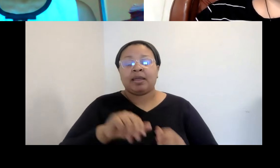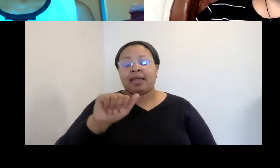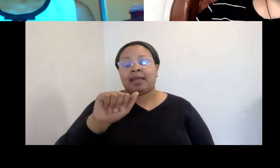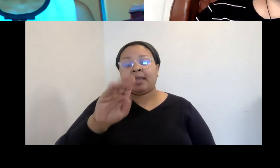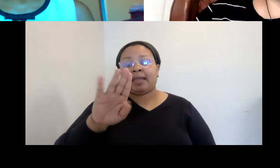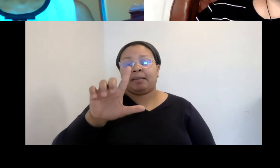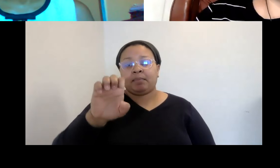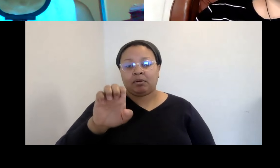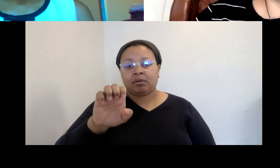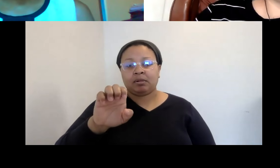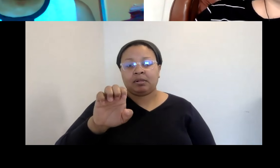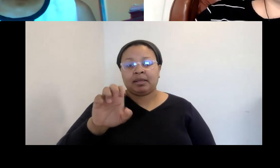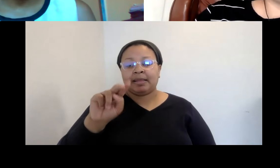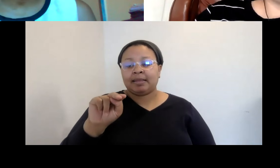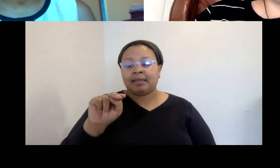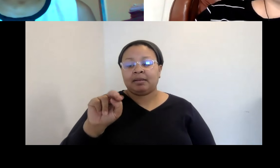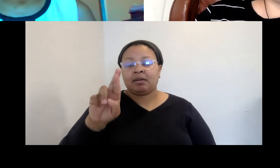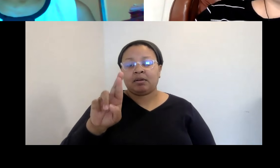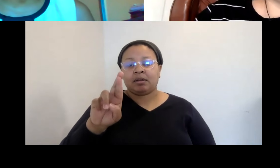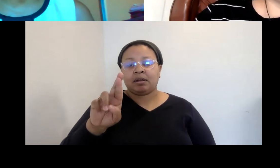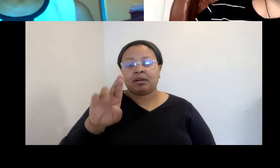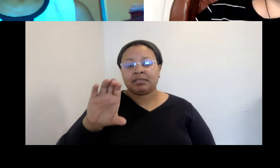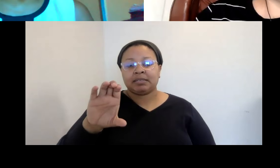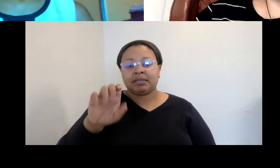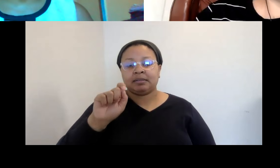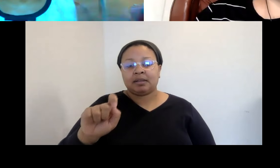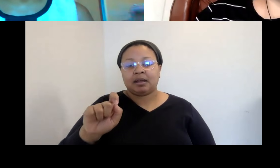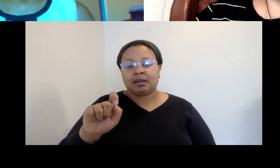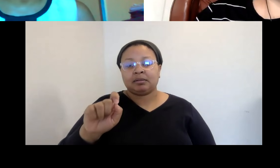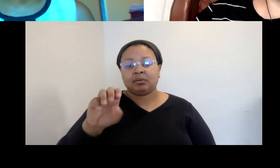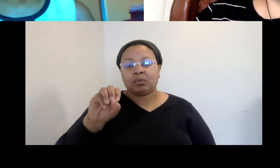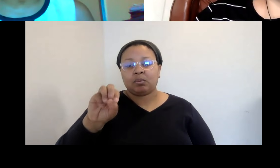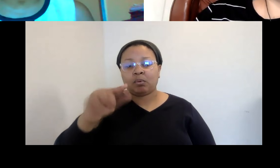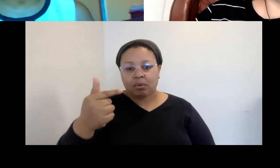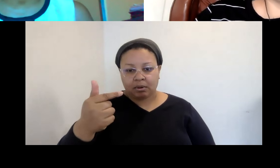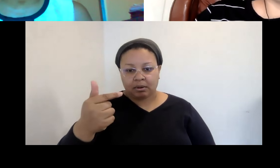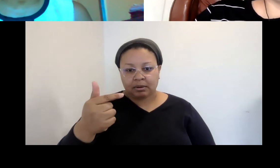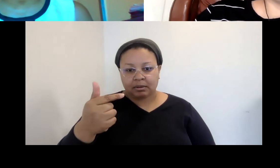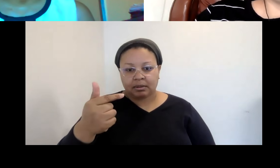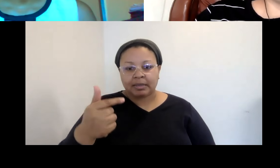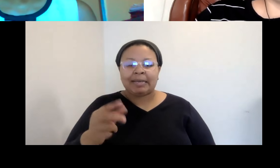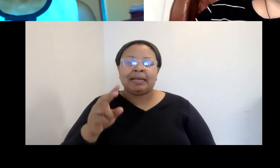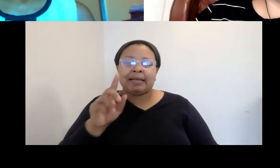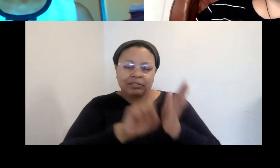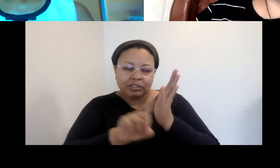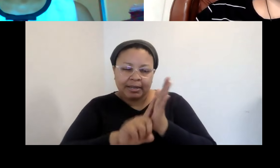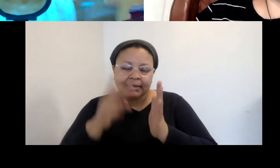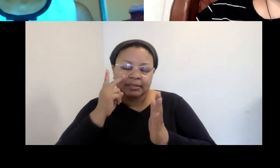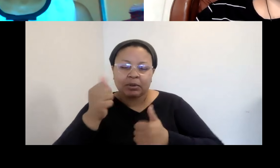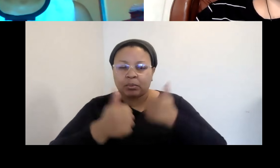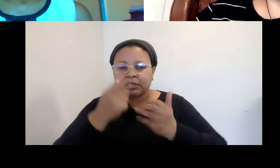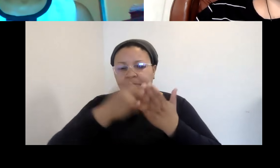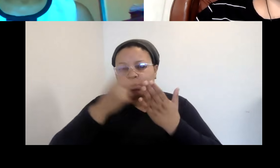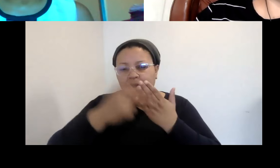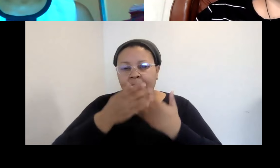ablenrc.org and just compare and contrast to see which ABLE program would be best for you. I would say for